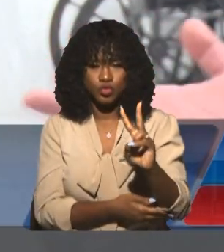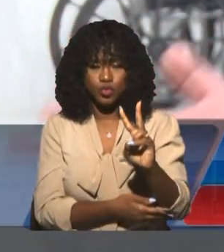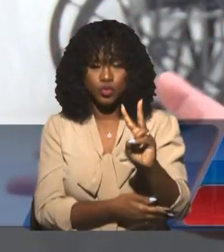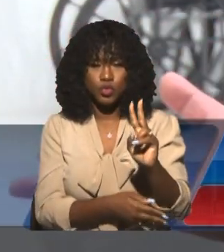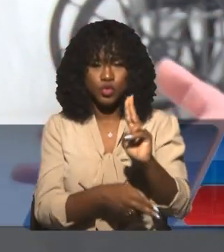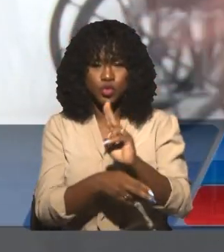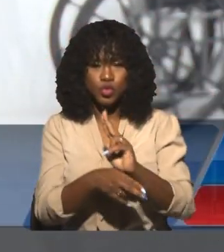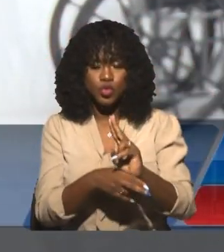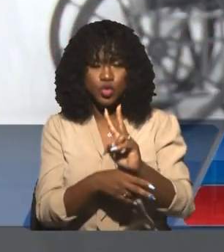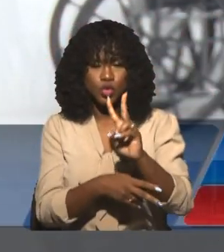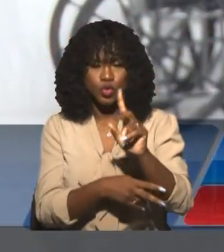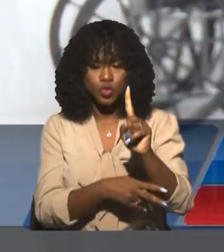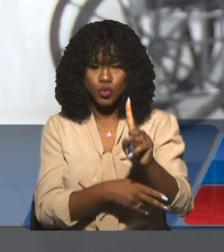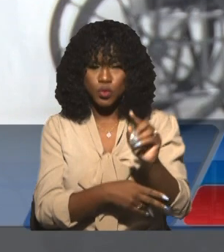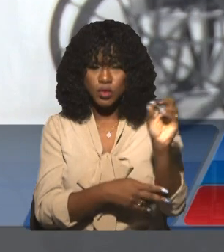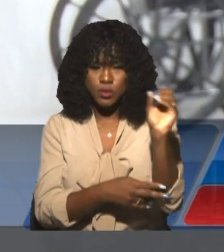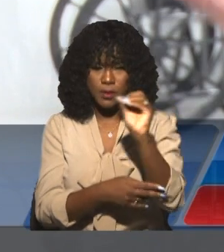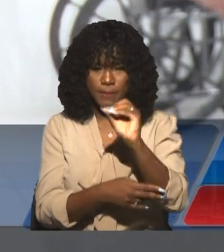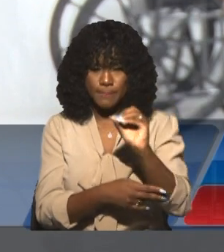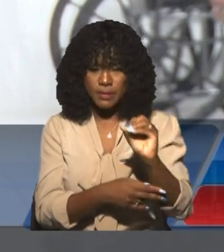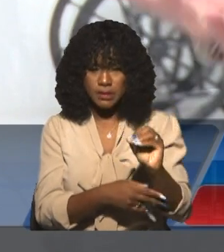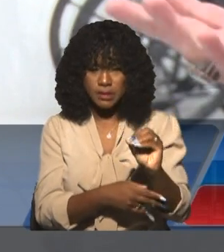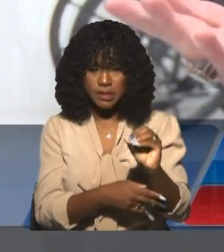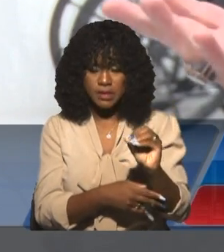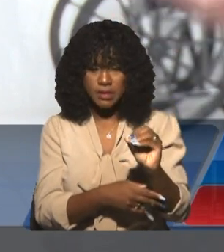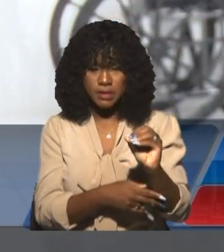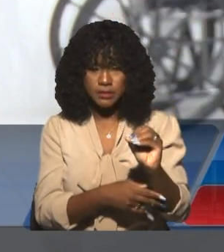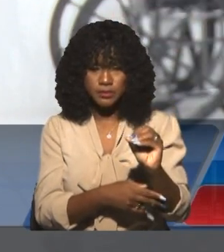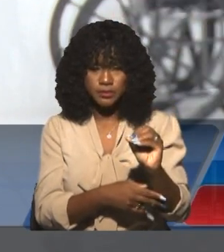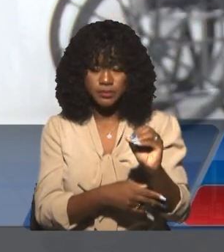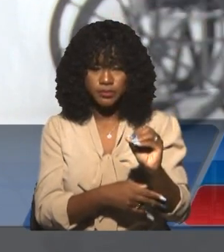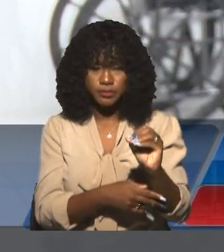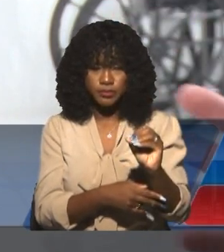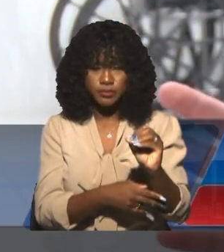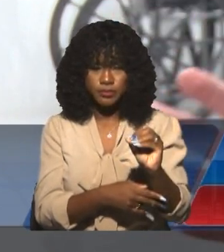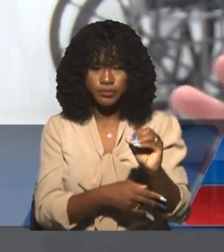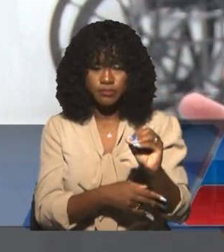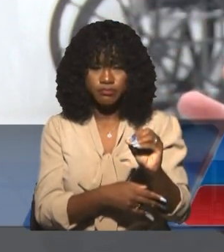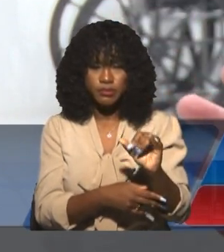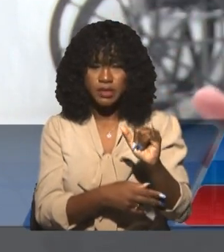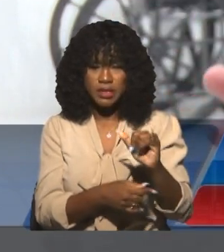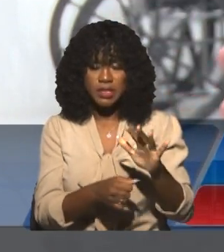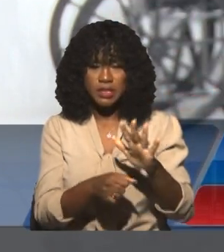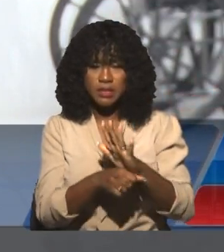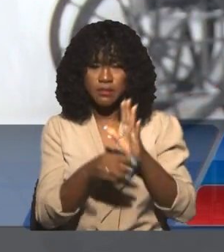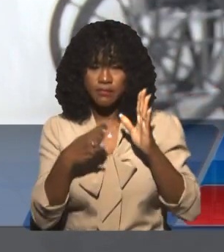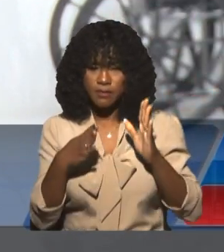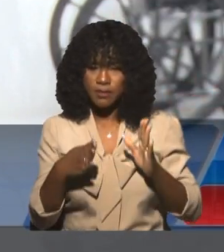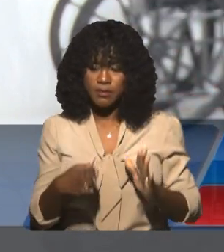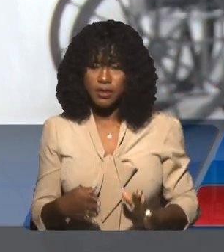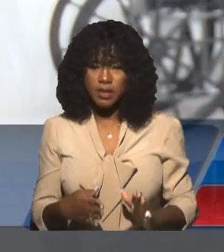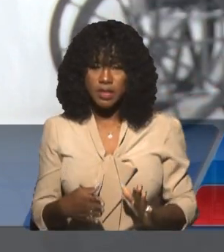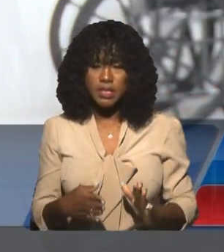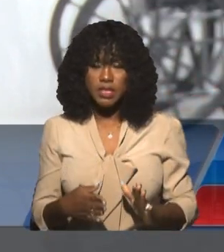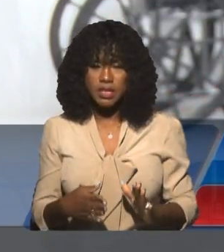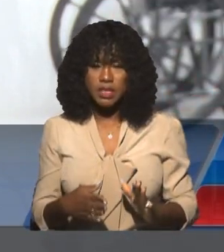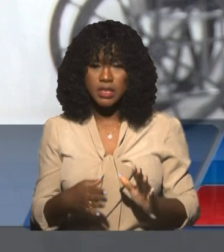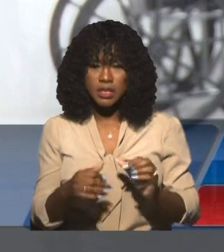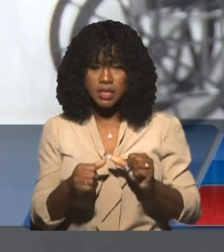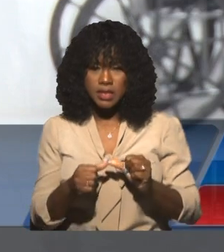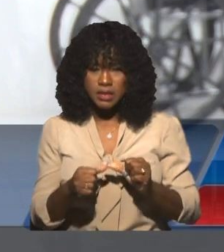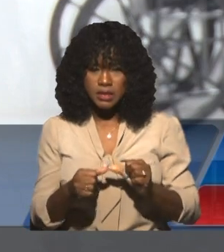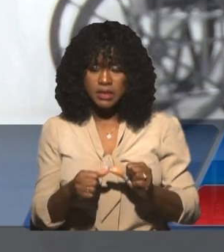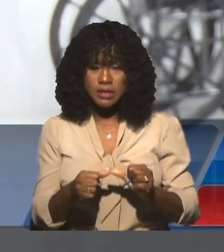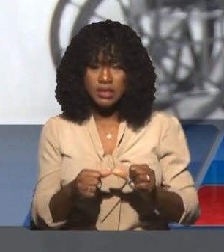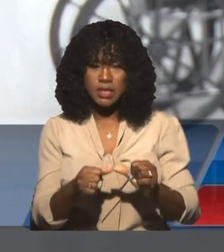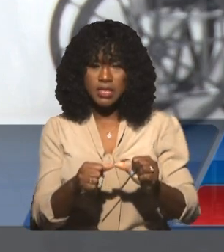now is 21% at 1 atmosphere. And that suffices for the body to last,